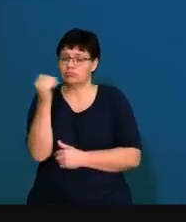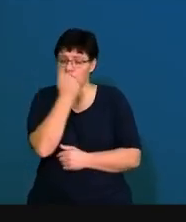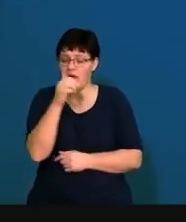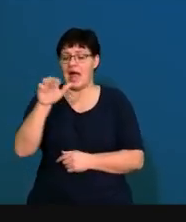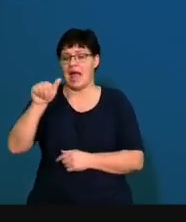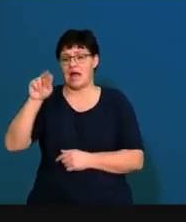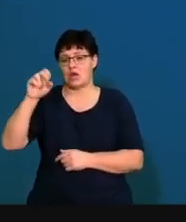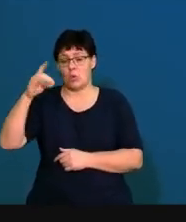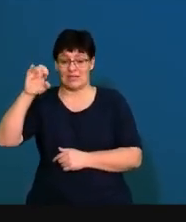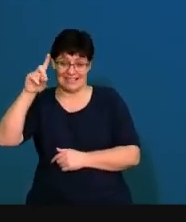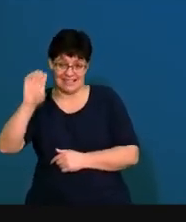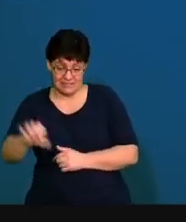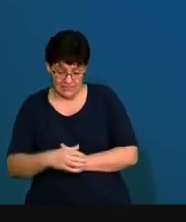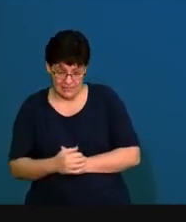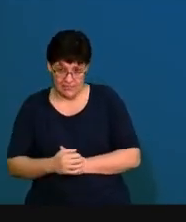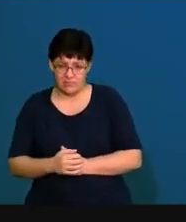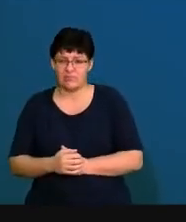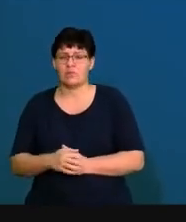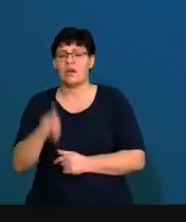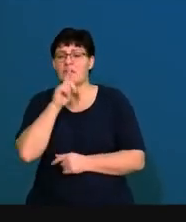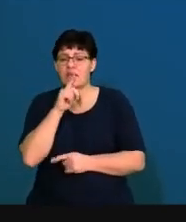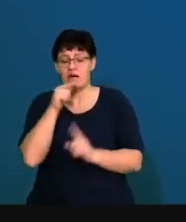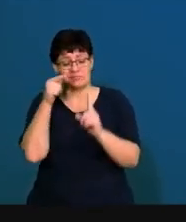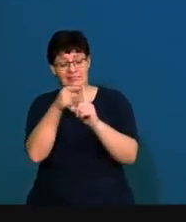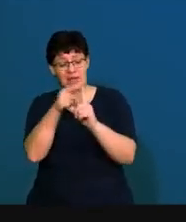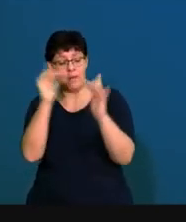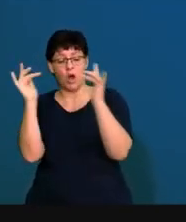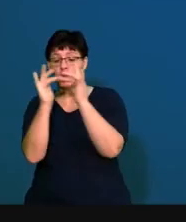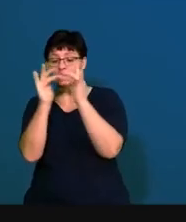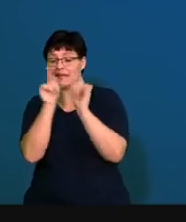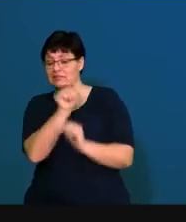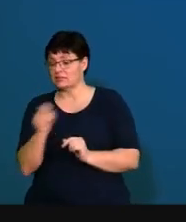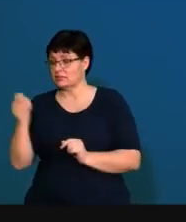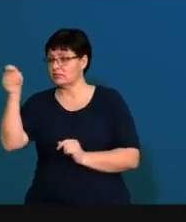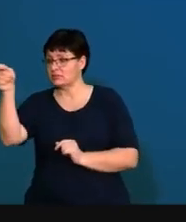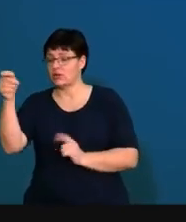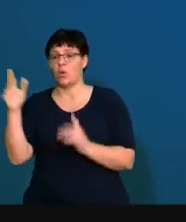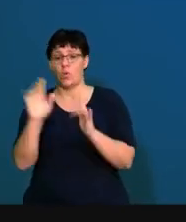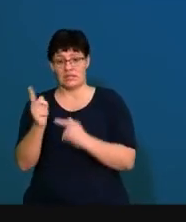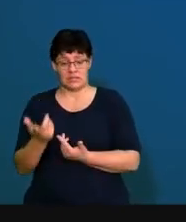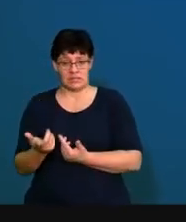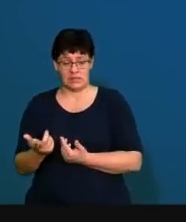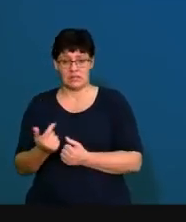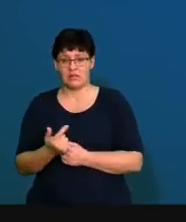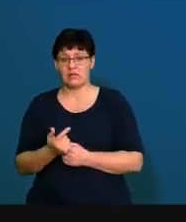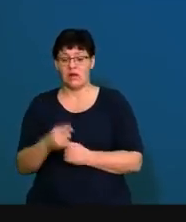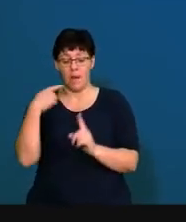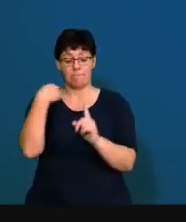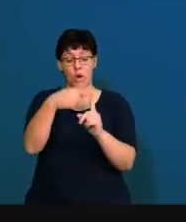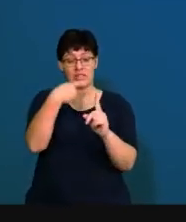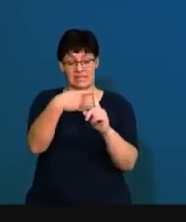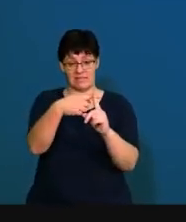okay? Now, the terminal to which the object must be connected. So remember,